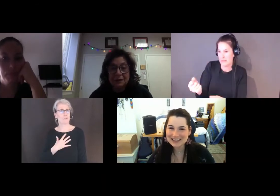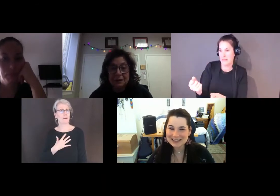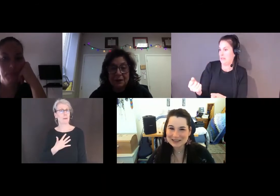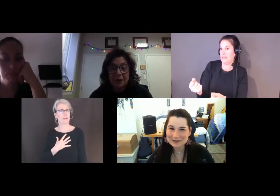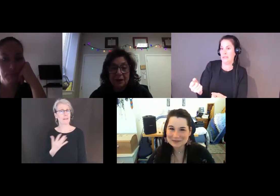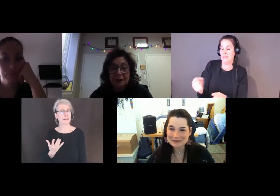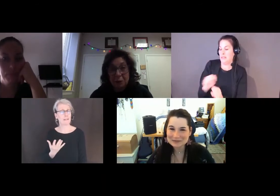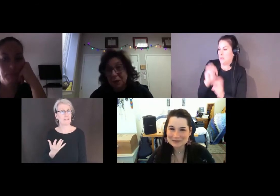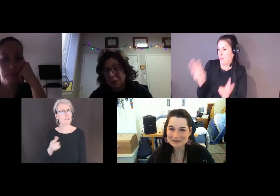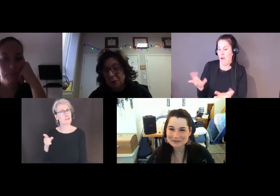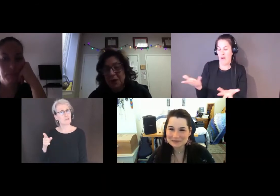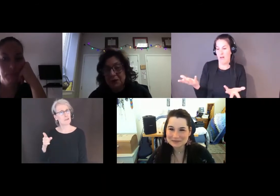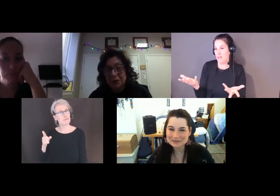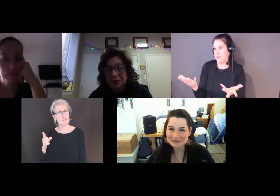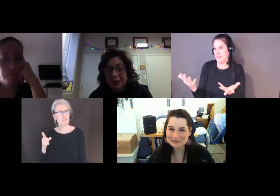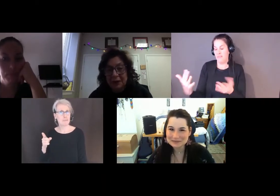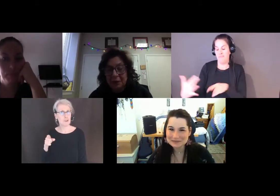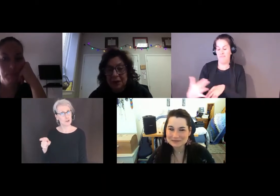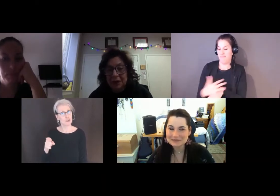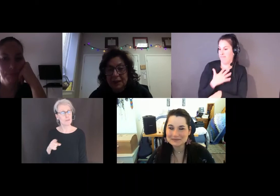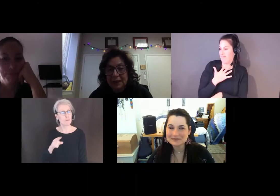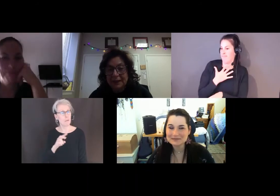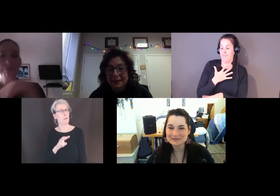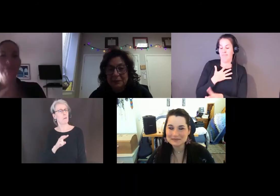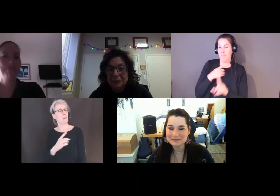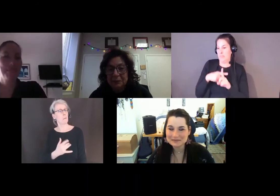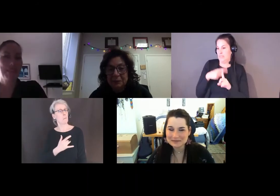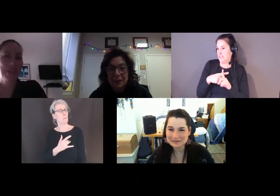that we inspired her in that way.